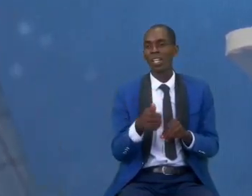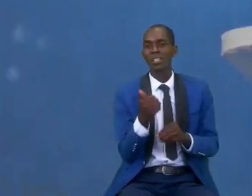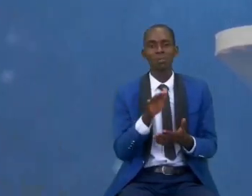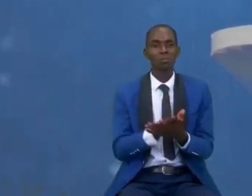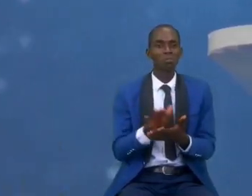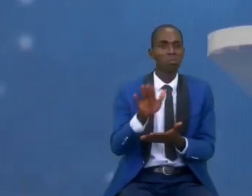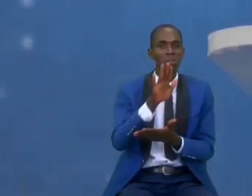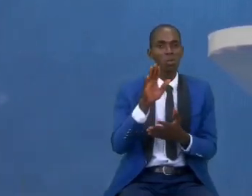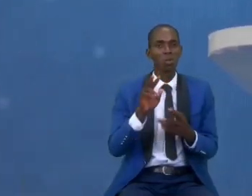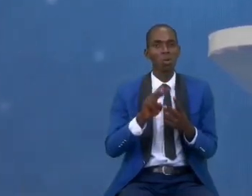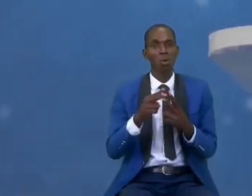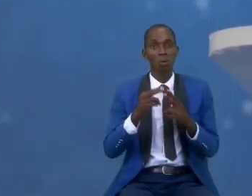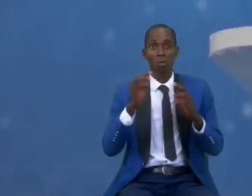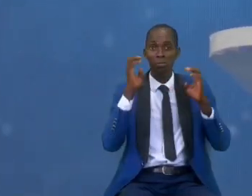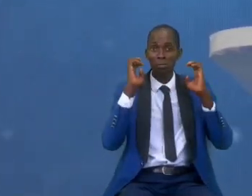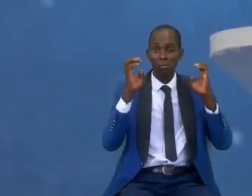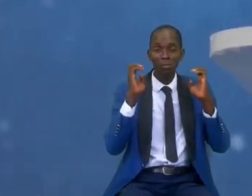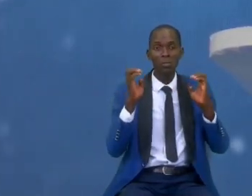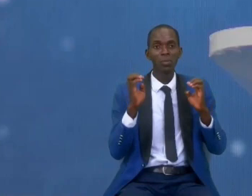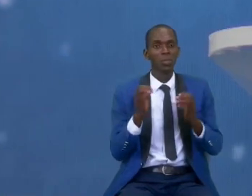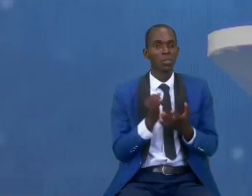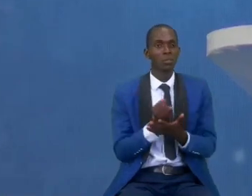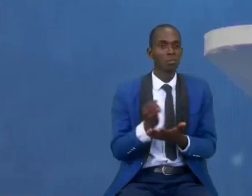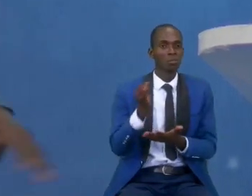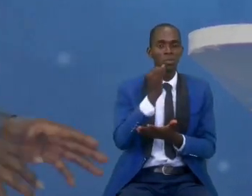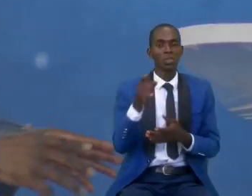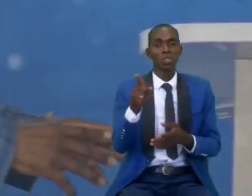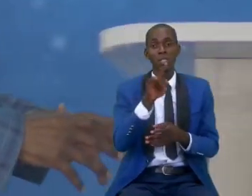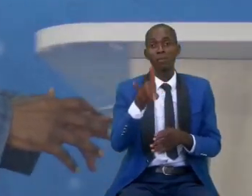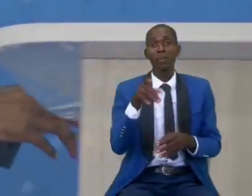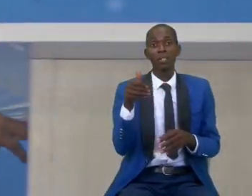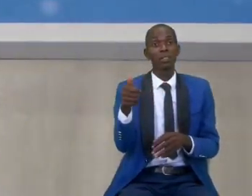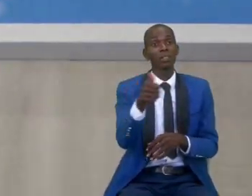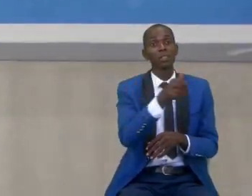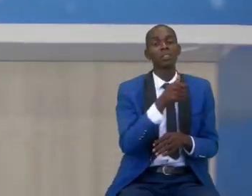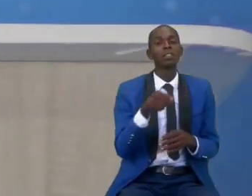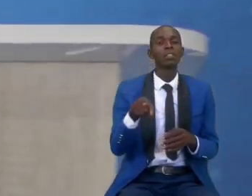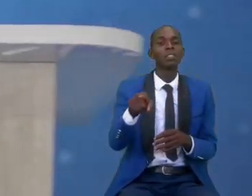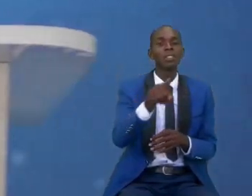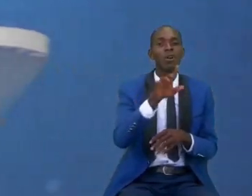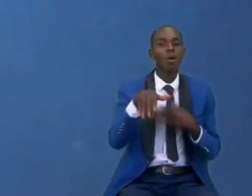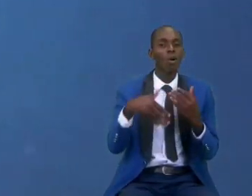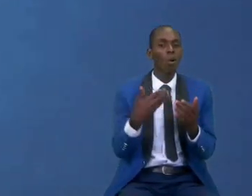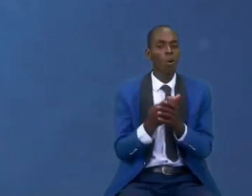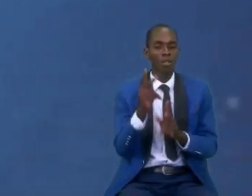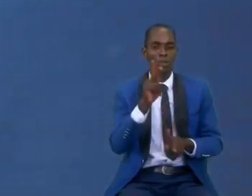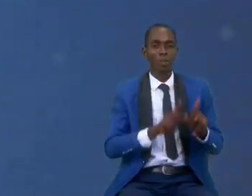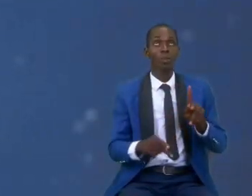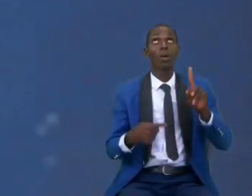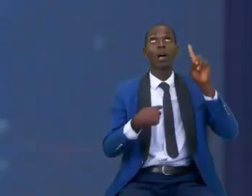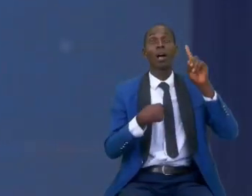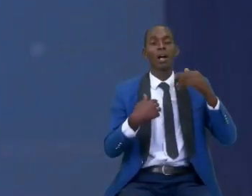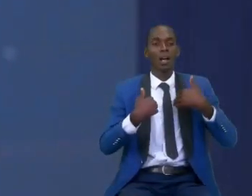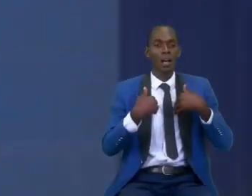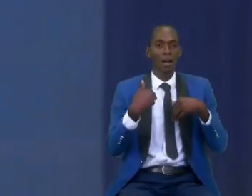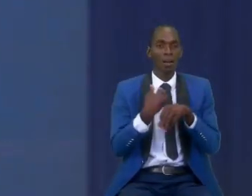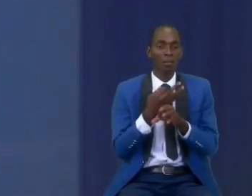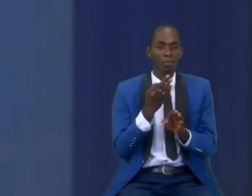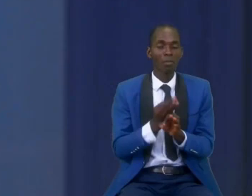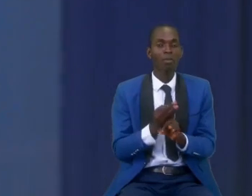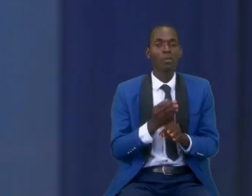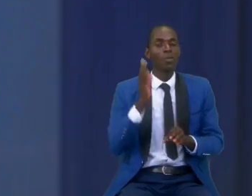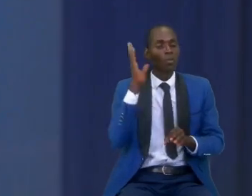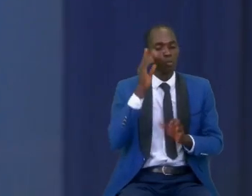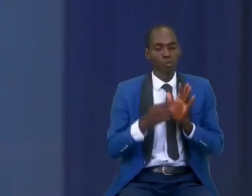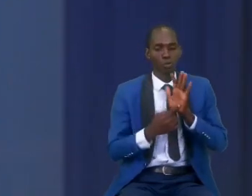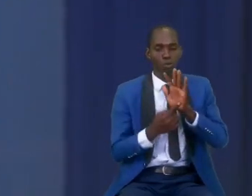themselves, they, all the people I have formed, will show forth my praise. I will see the